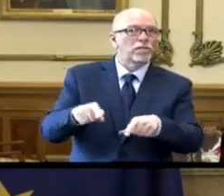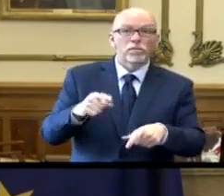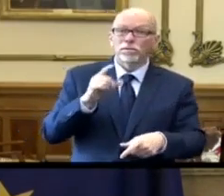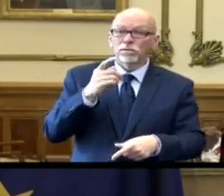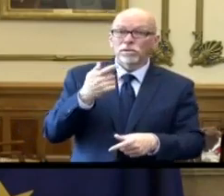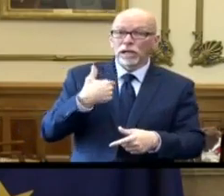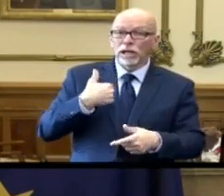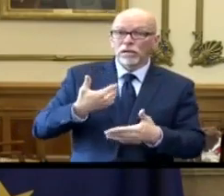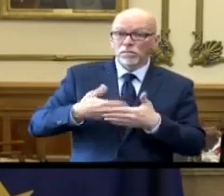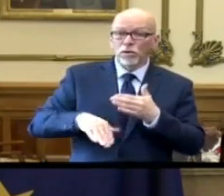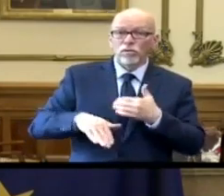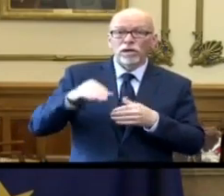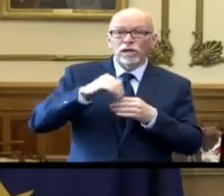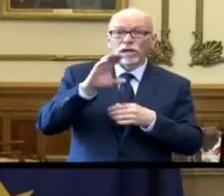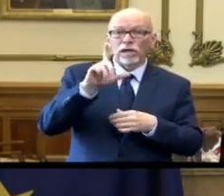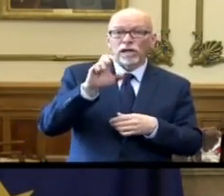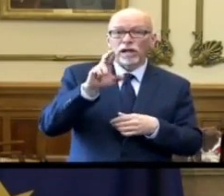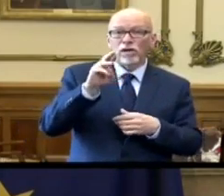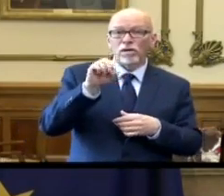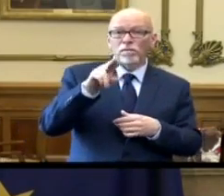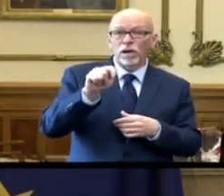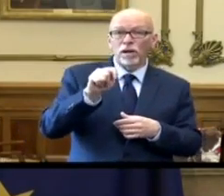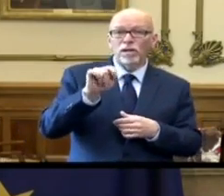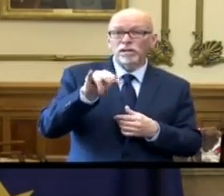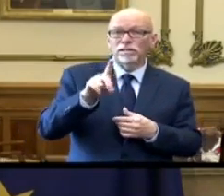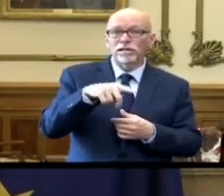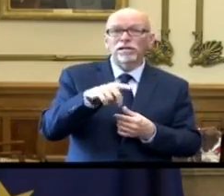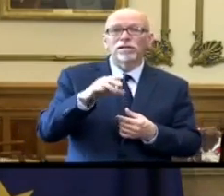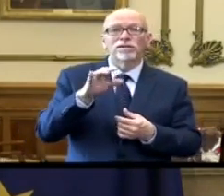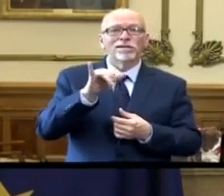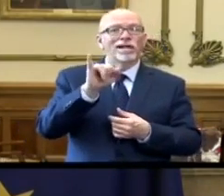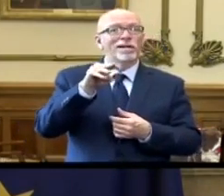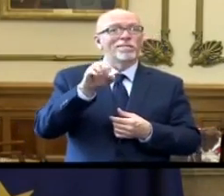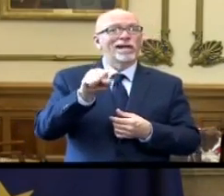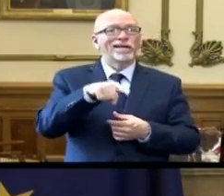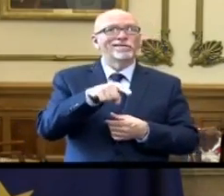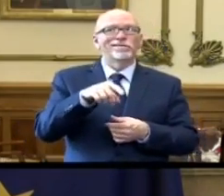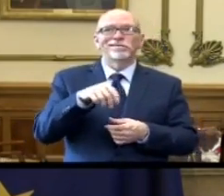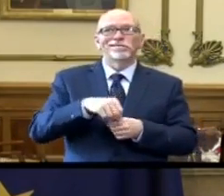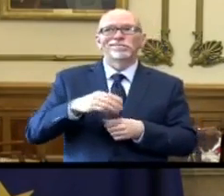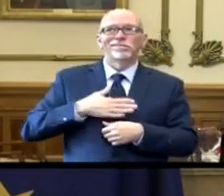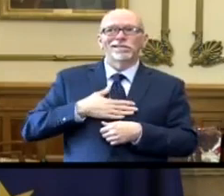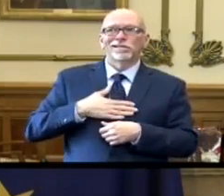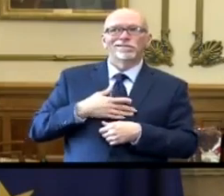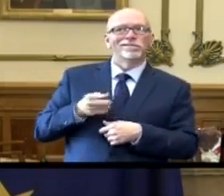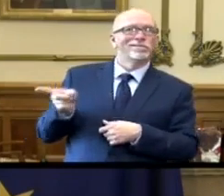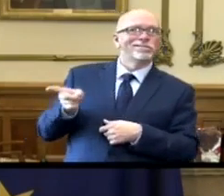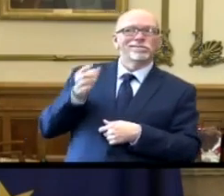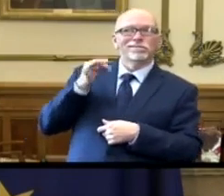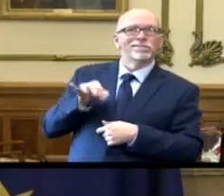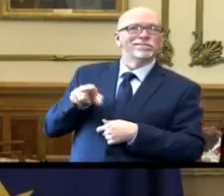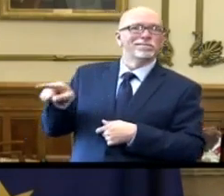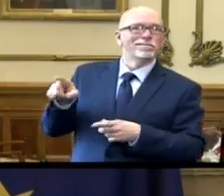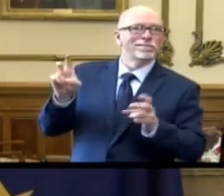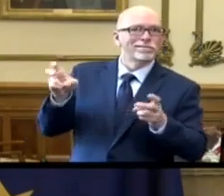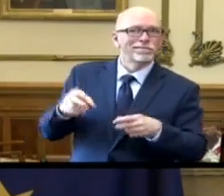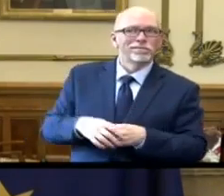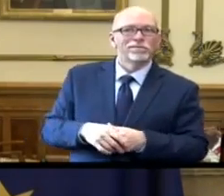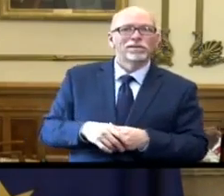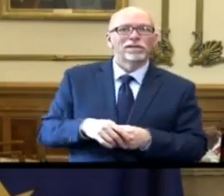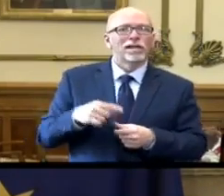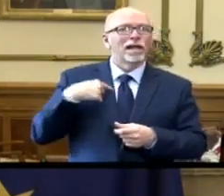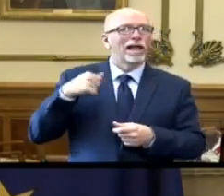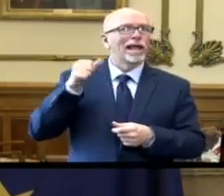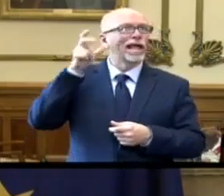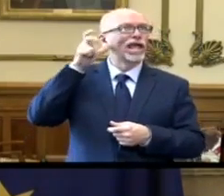in or raised in Claremont, Indiana, so that was the IMS was in my backyard, so to speak, and